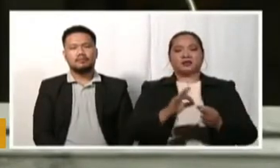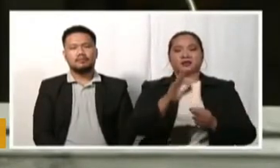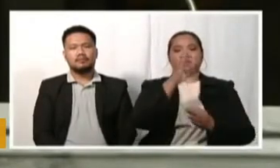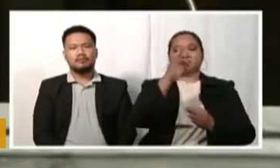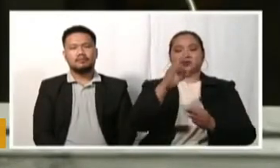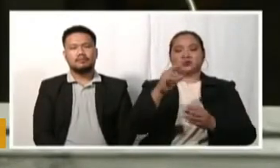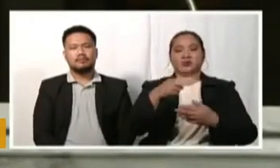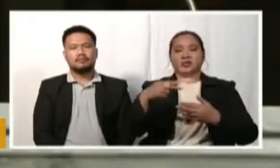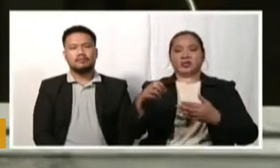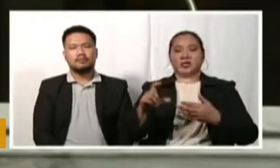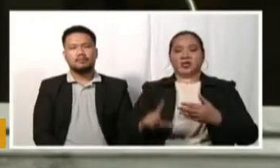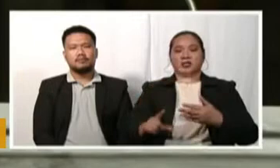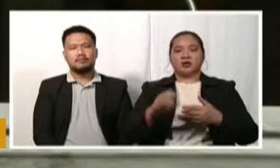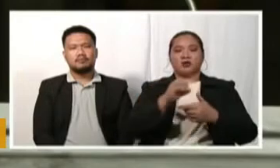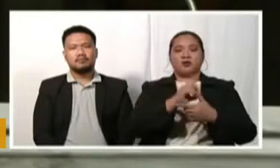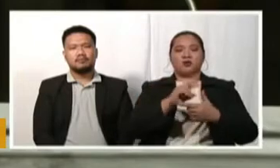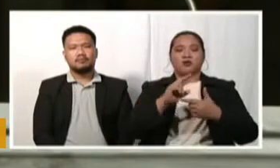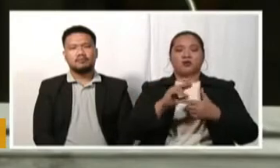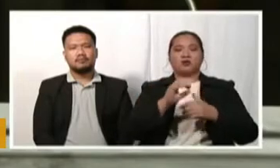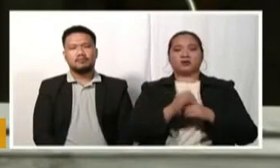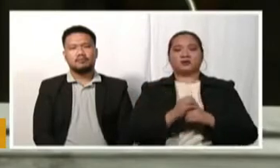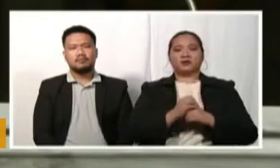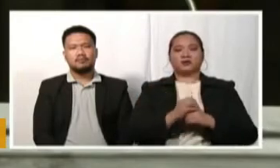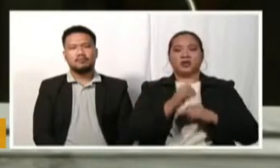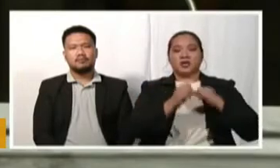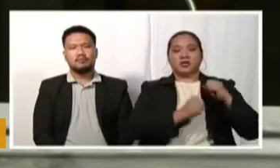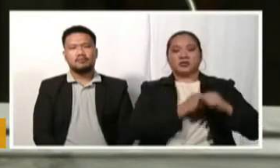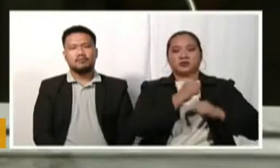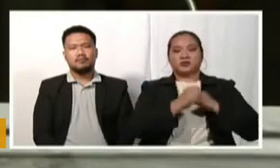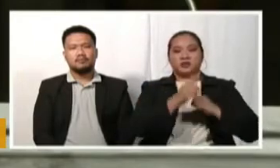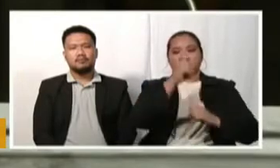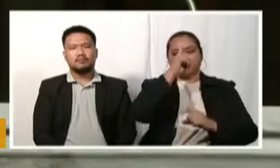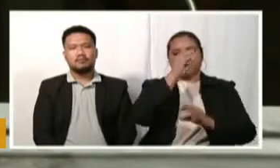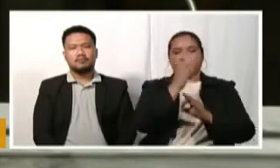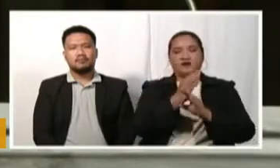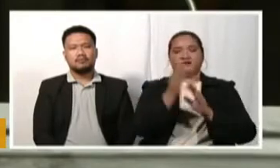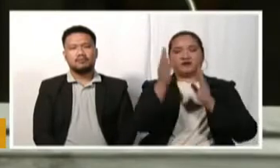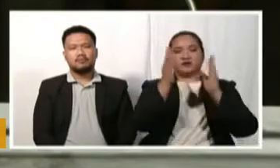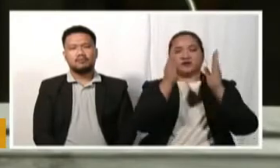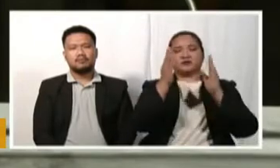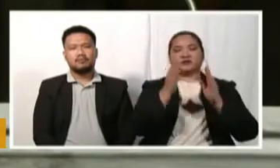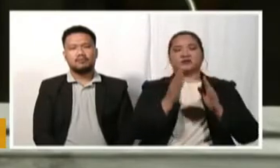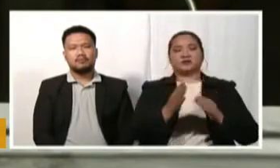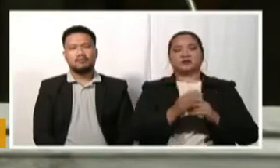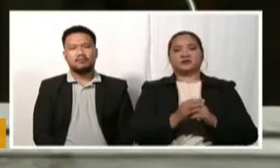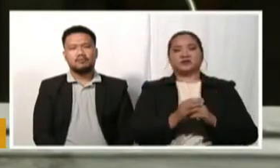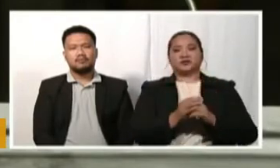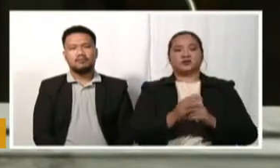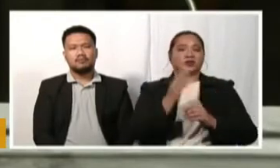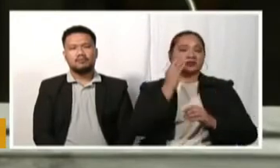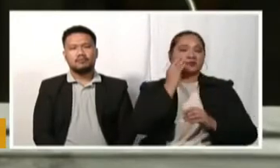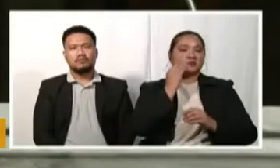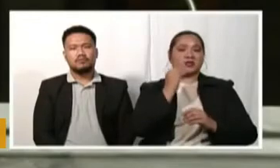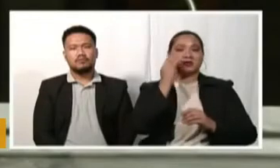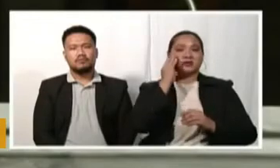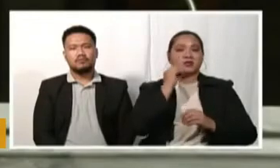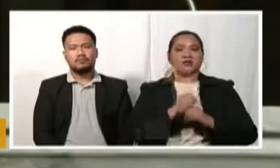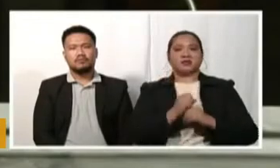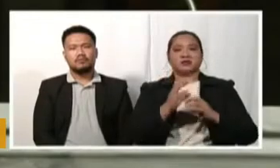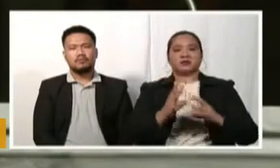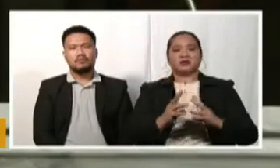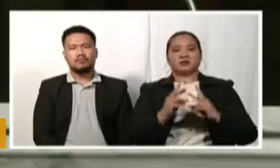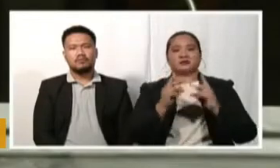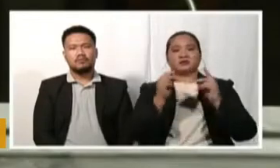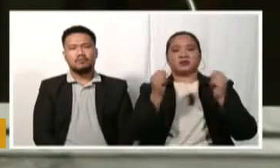netherworld, nor will you suffer your faithful one to undergo